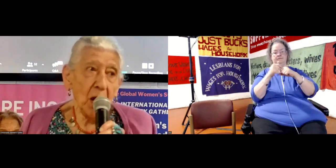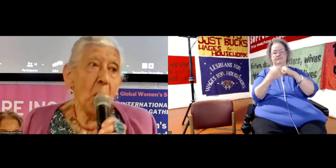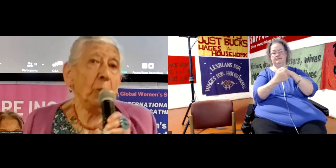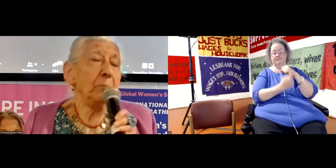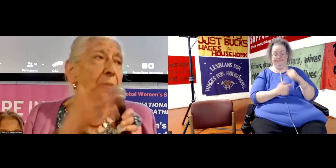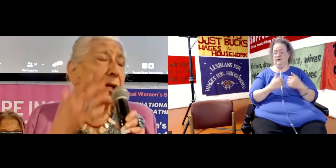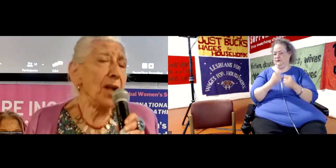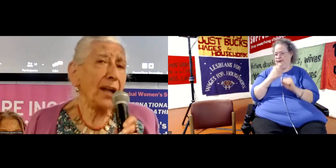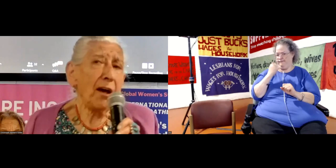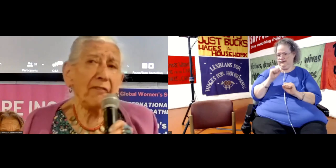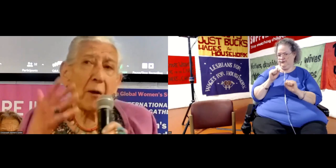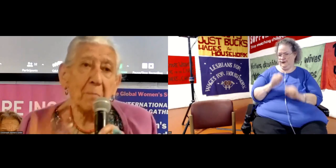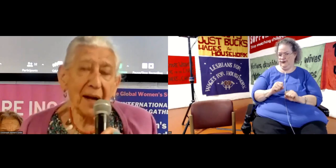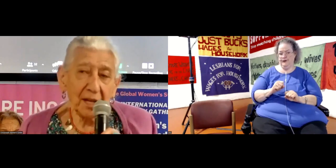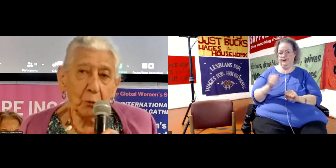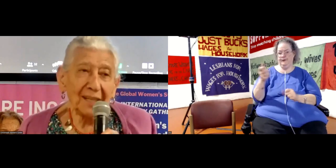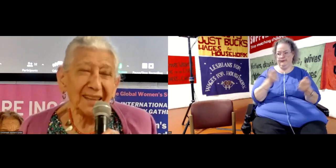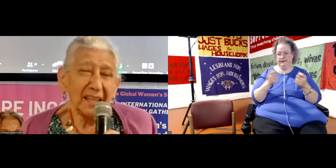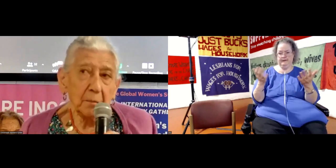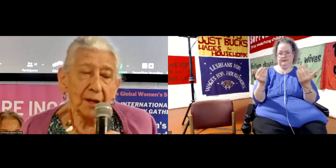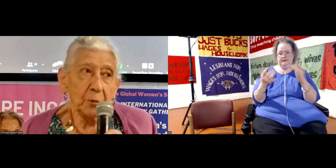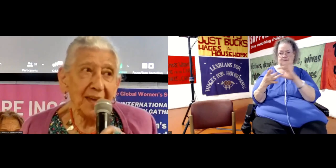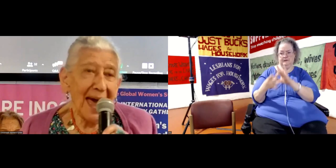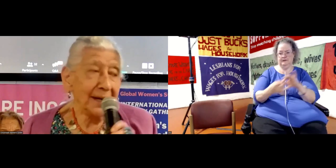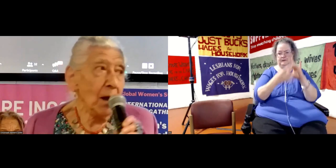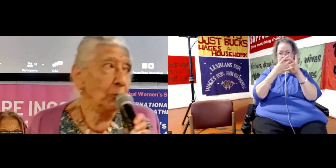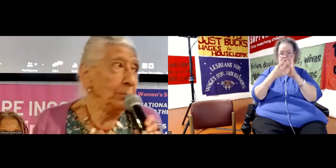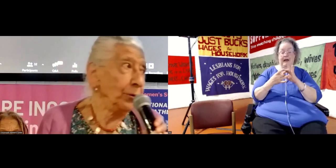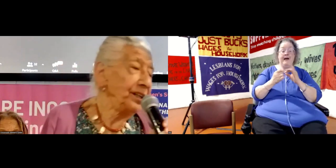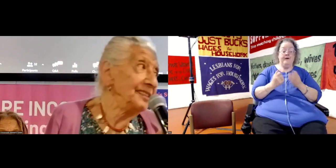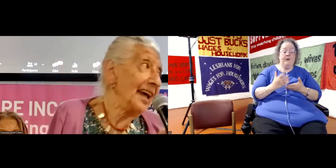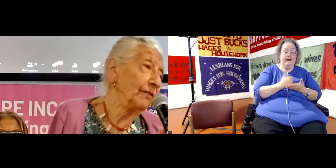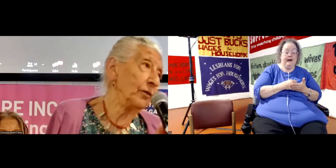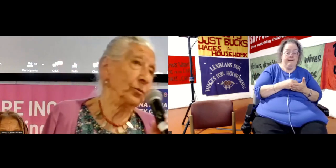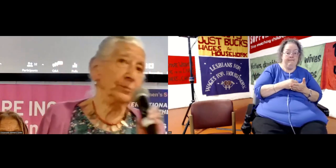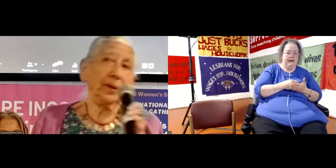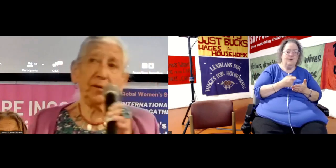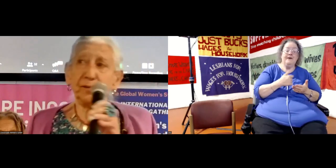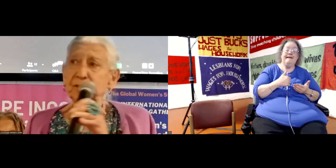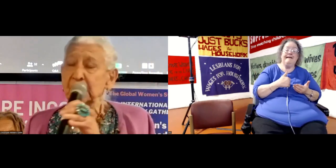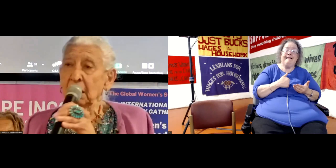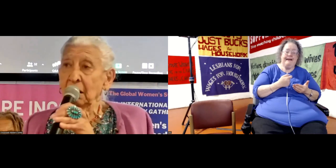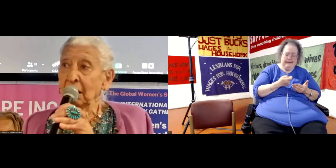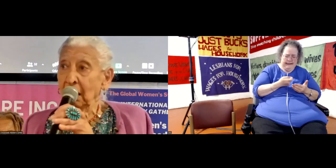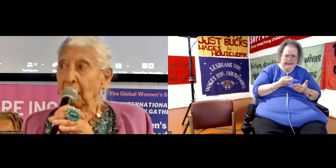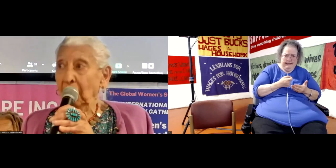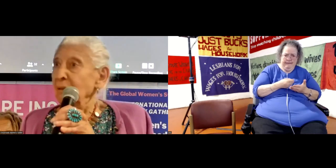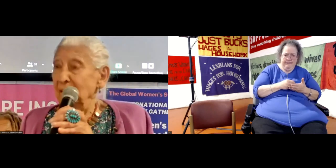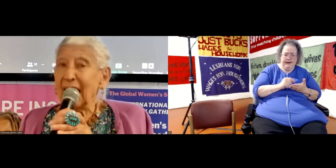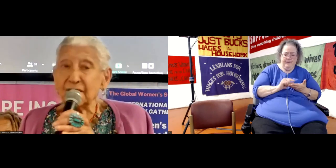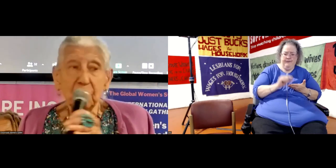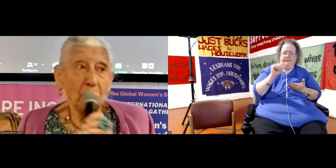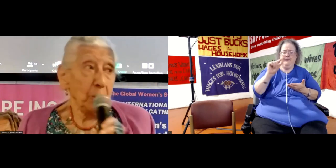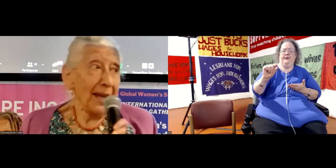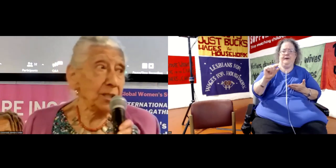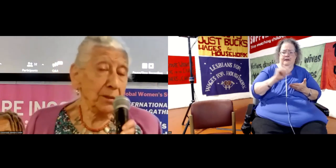could. We put a lot of our money, what little money we had, we put in telephone bills.